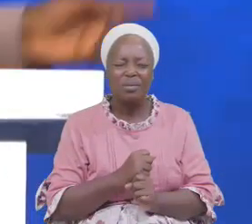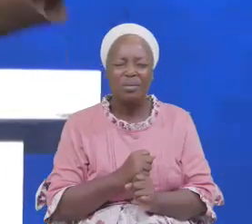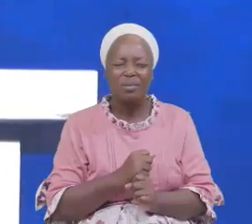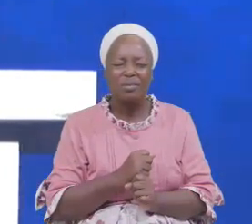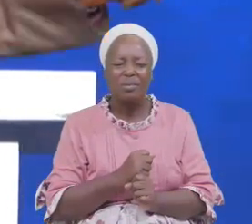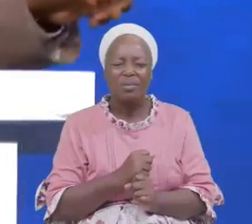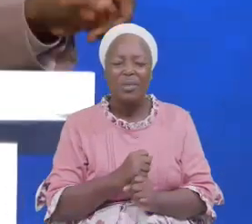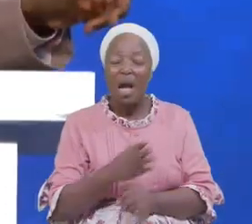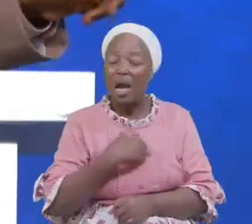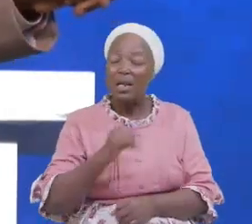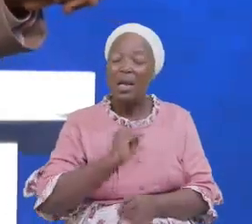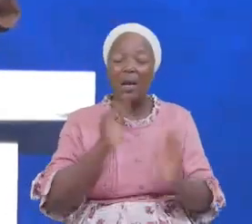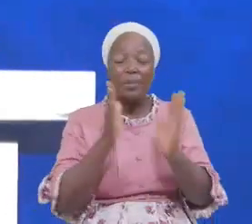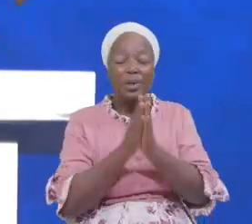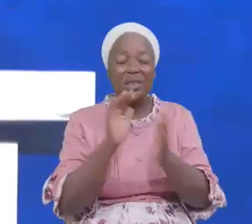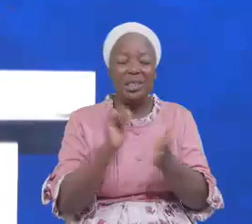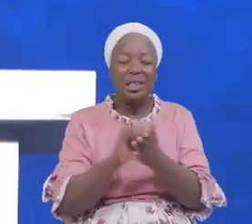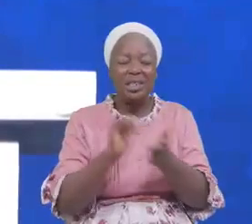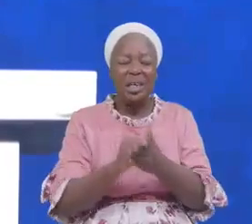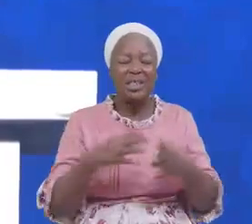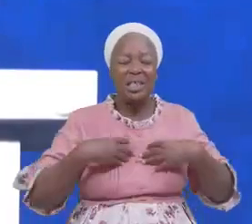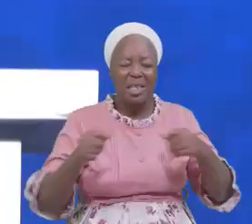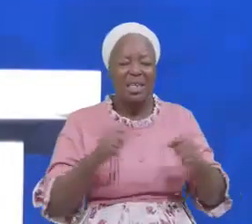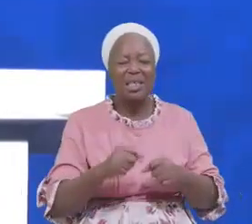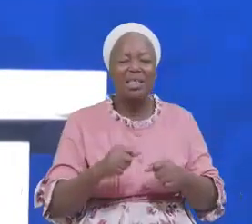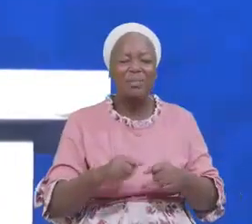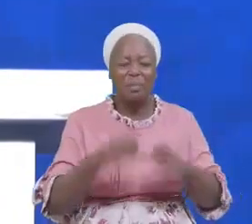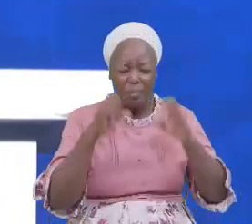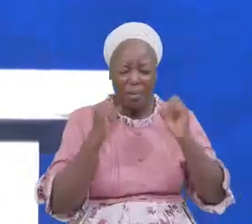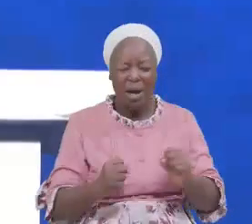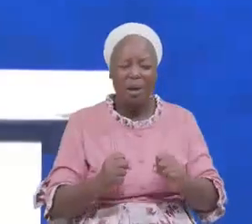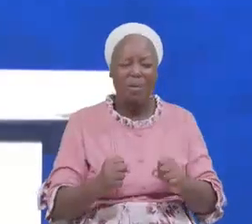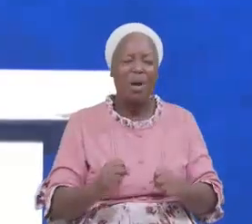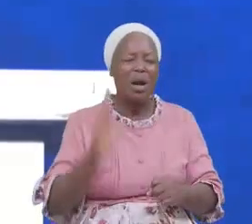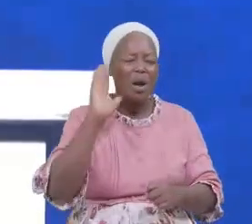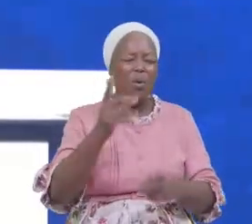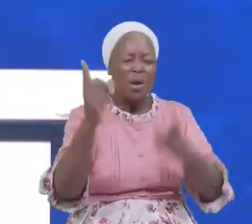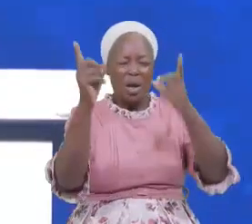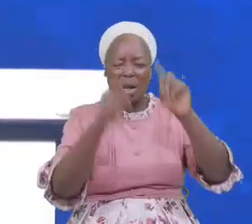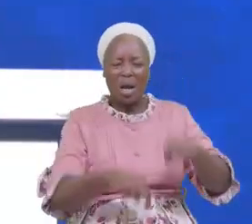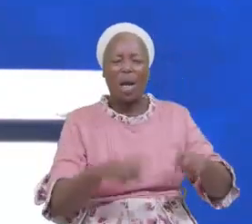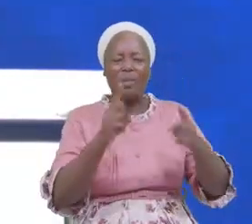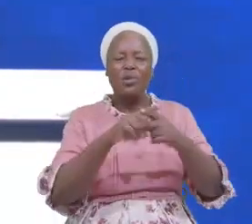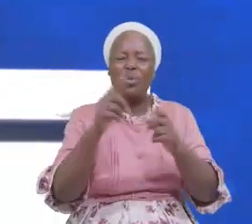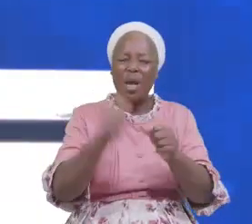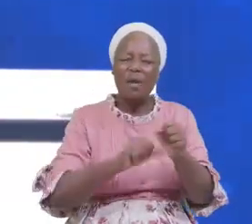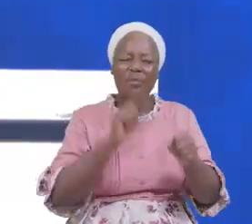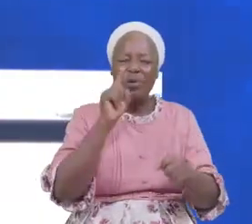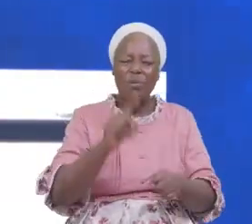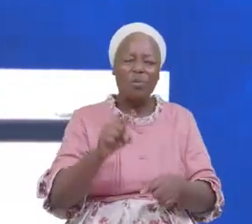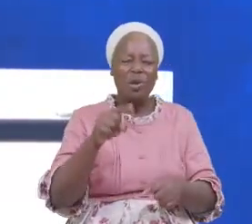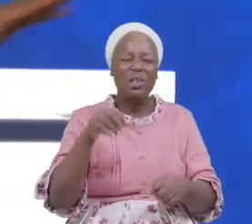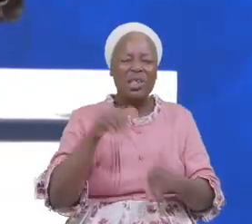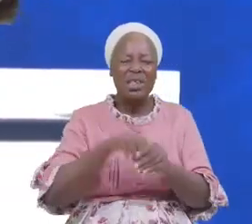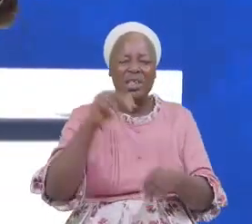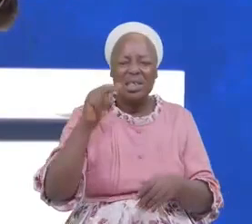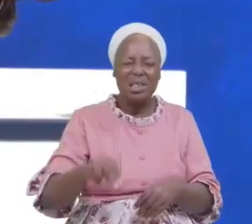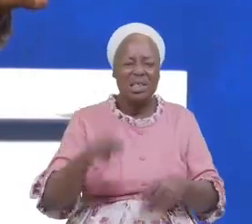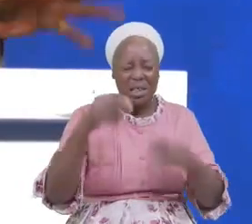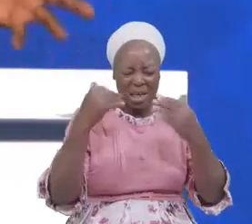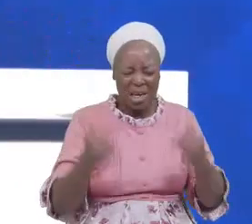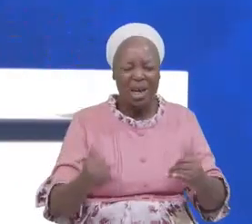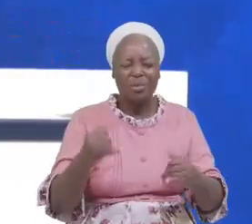And I pray that that healing virtue, that healing power will come to everyone in need right now. Heal